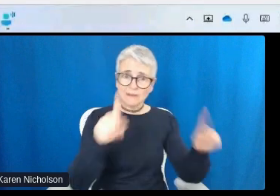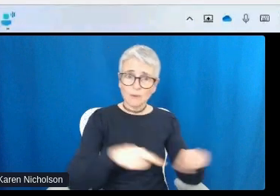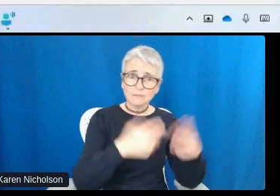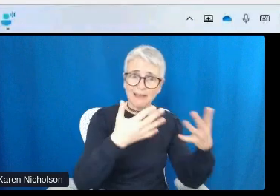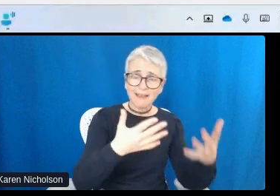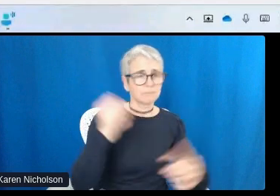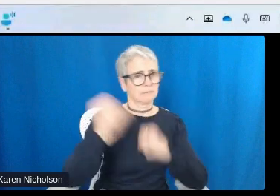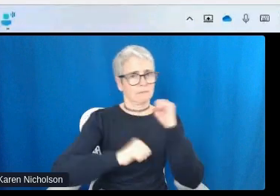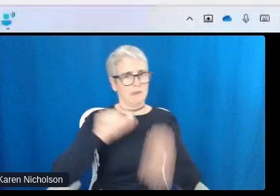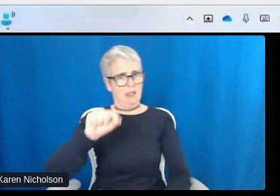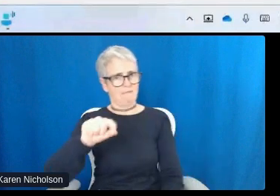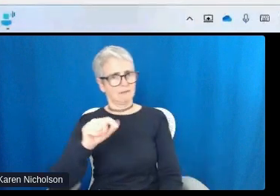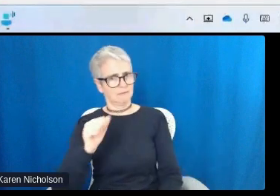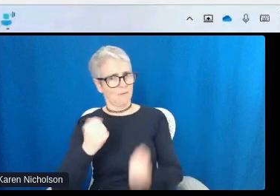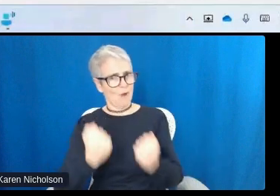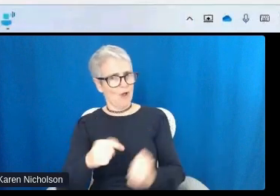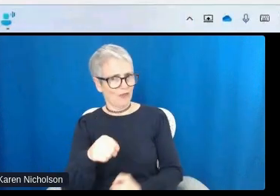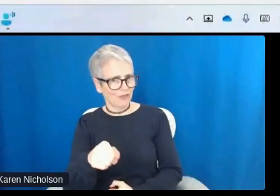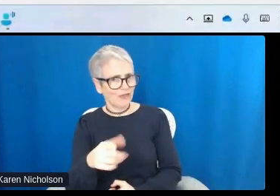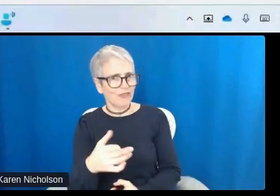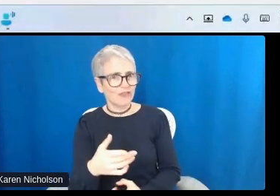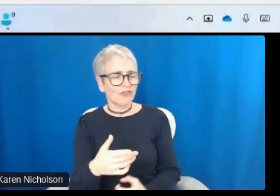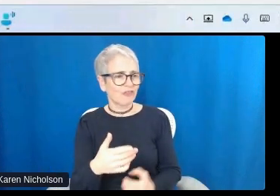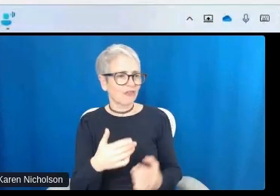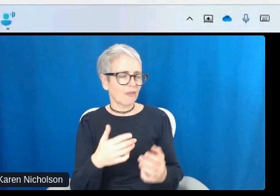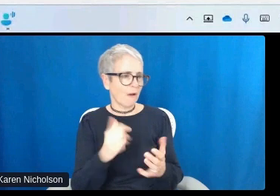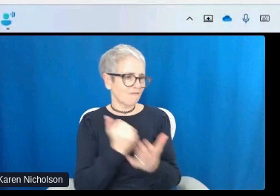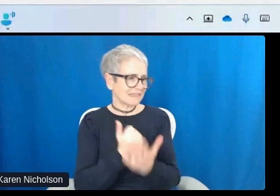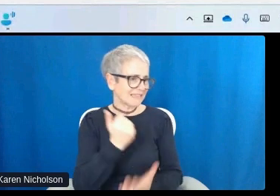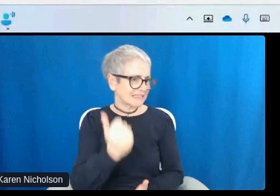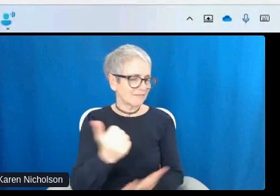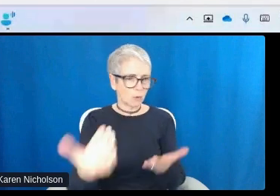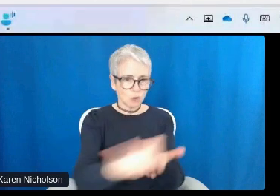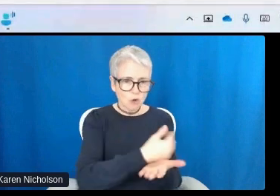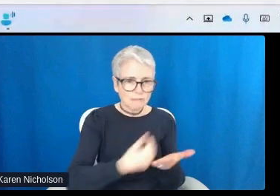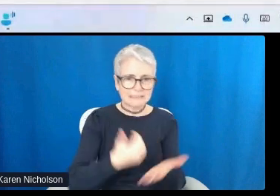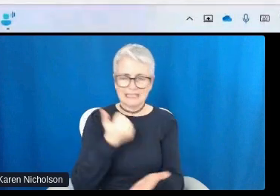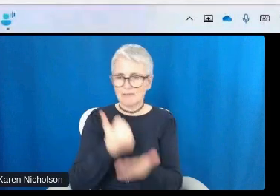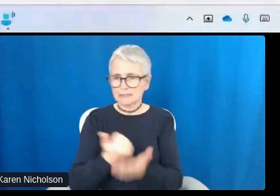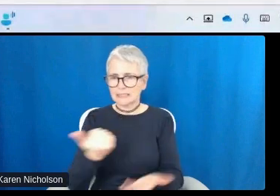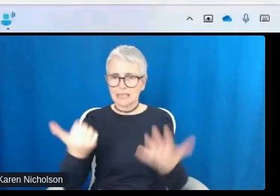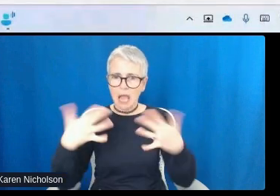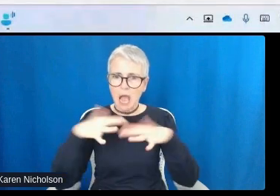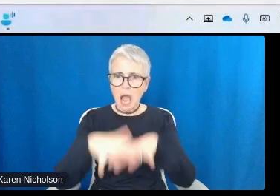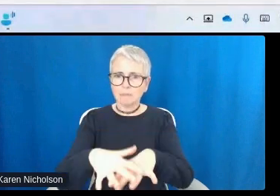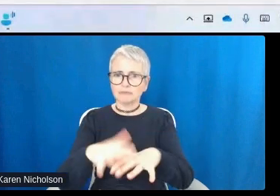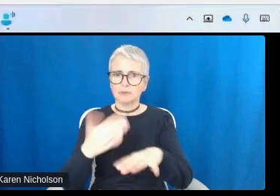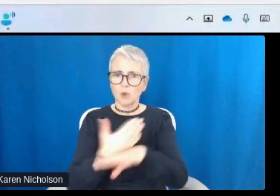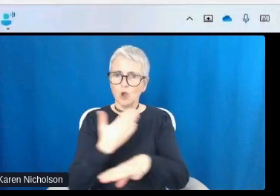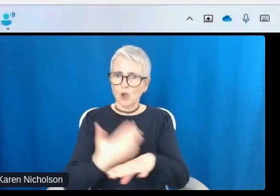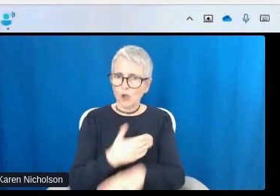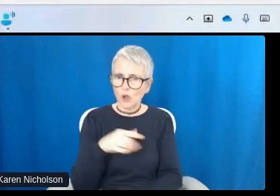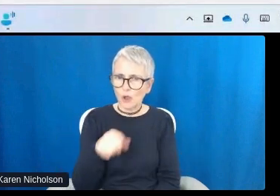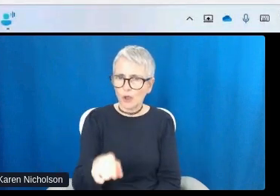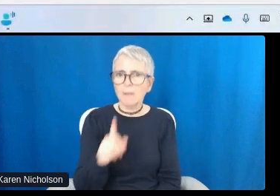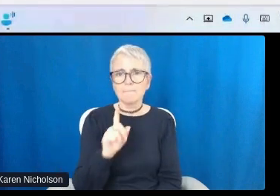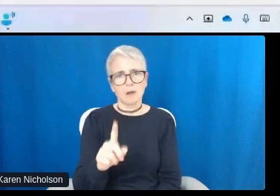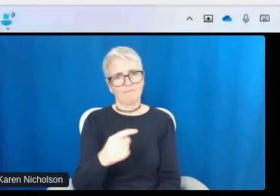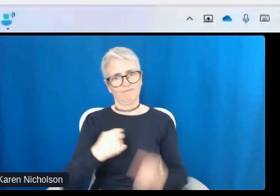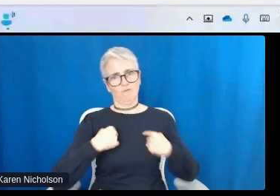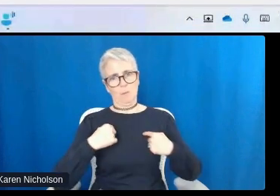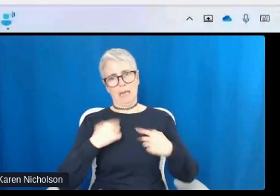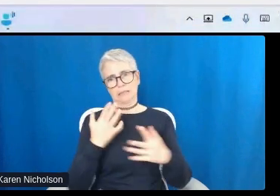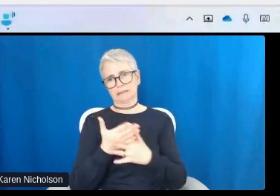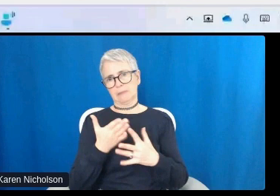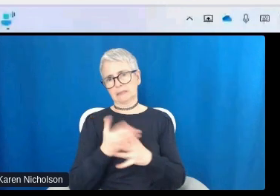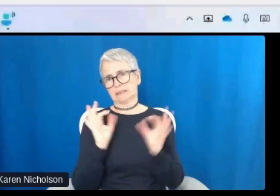stories around it being great for hybrid work, being great for security, but for me, accessibility really is a prime reason to maybe give